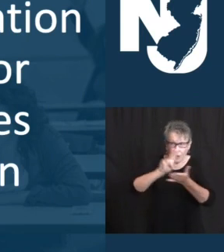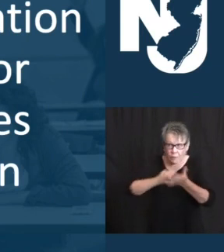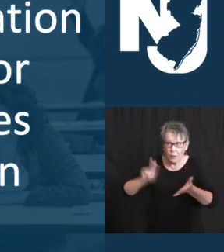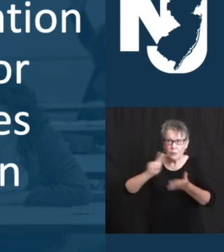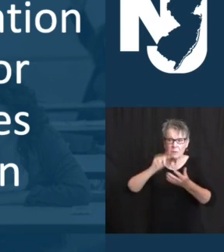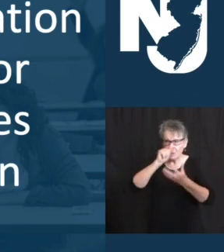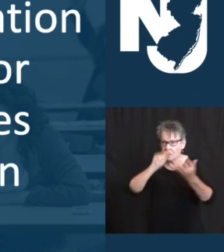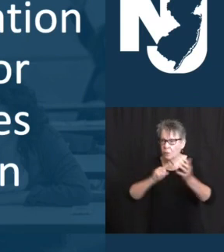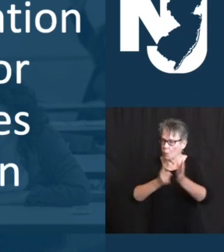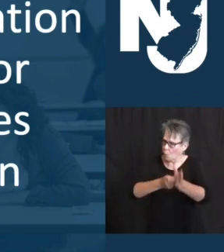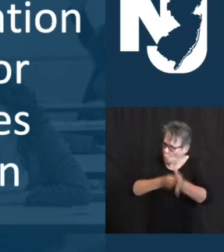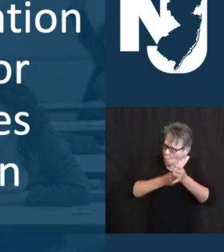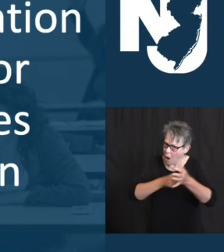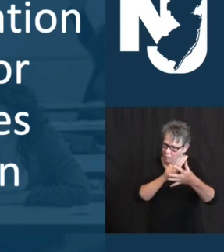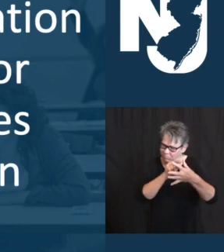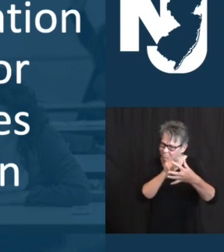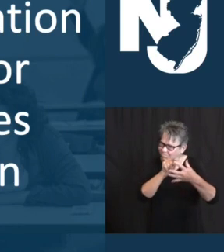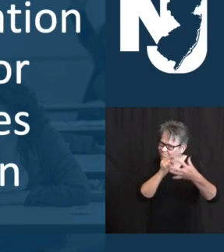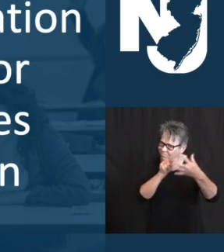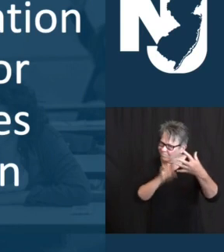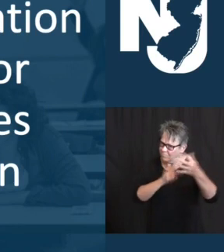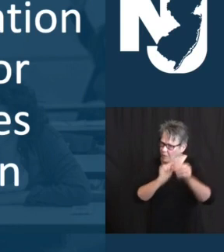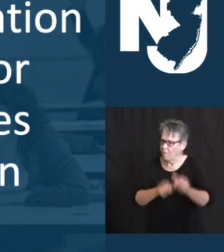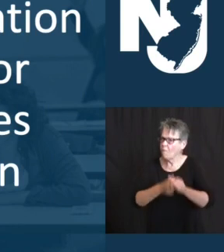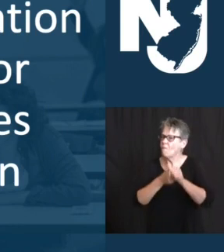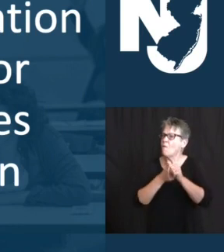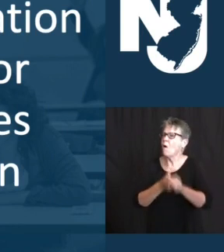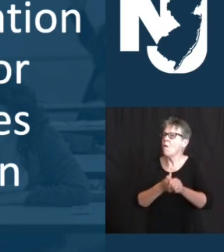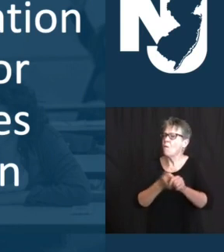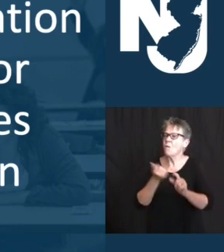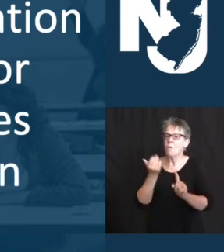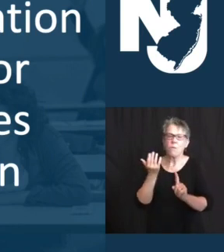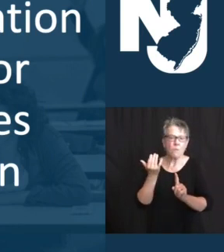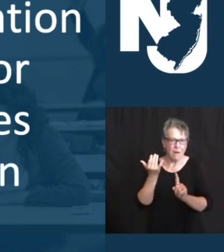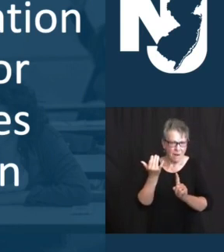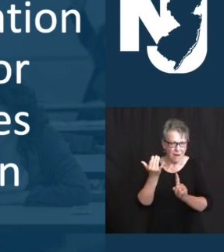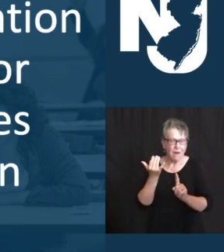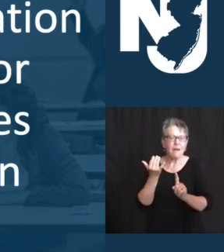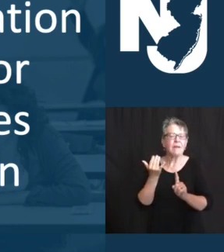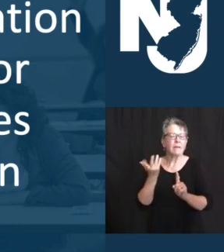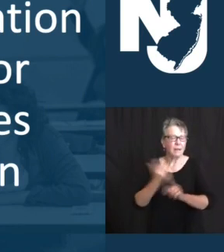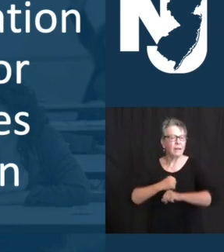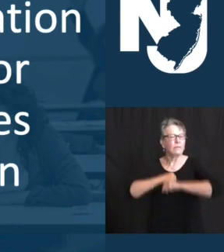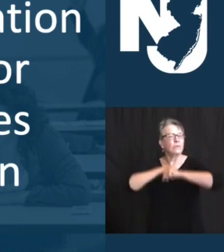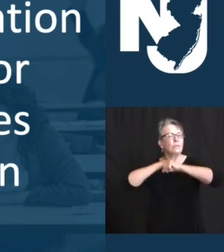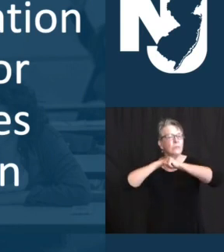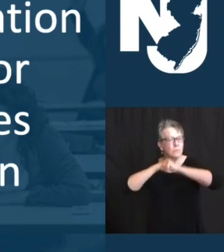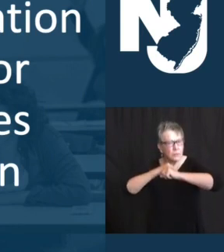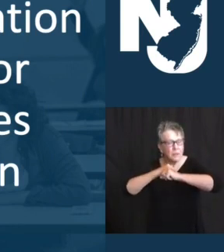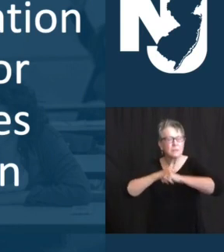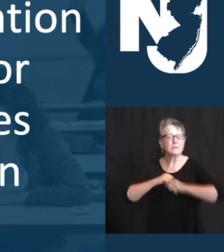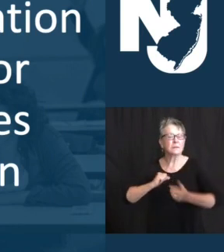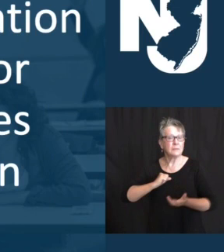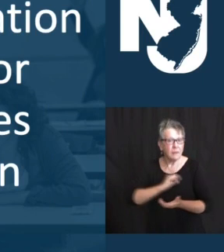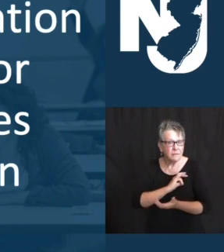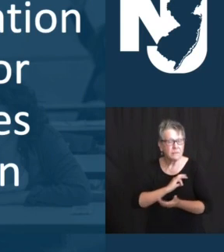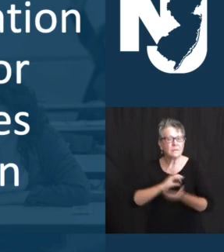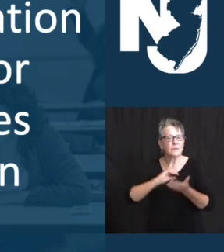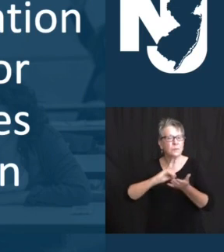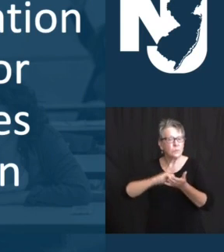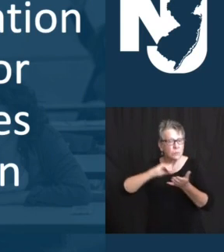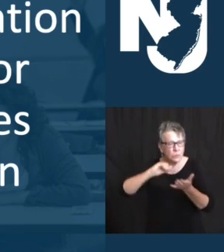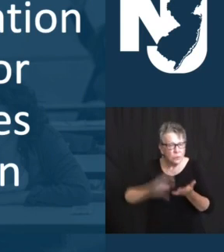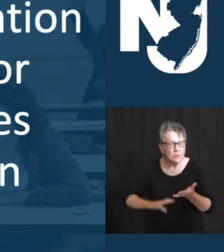are protected as best as possible while on campus. Colleges and universities must submit their restart plans